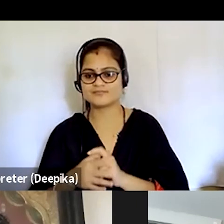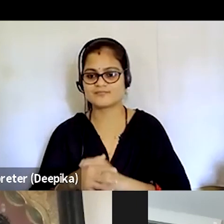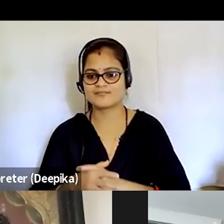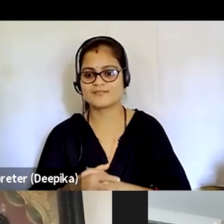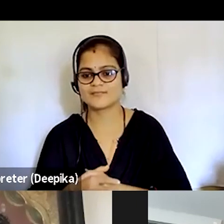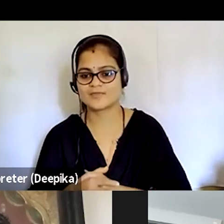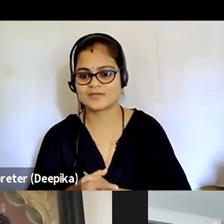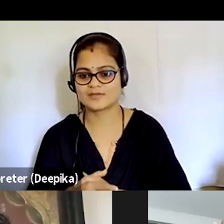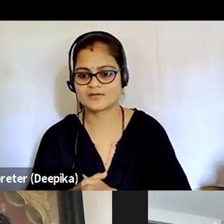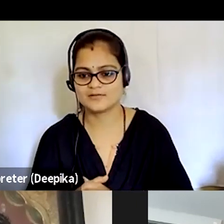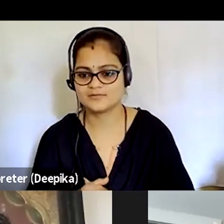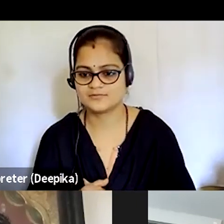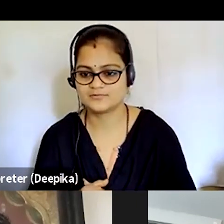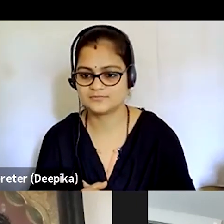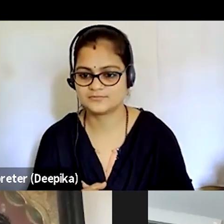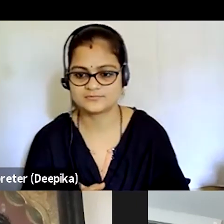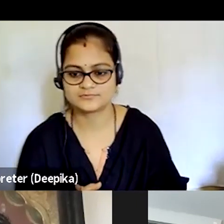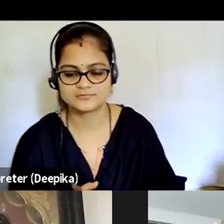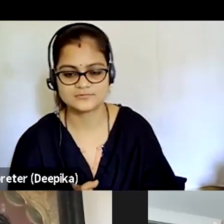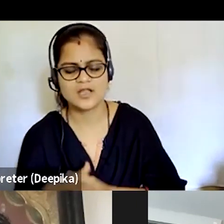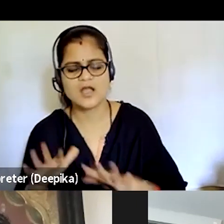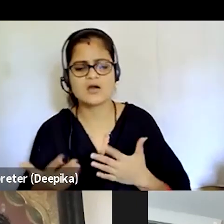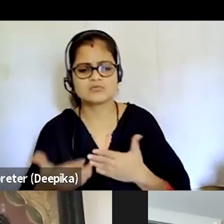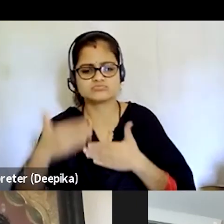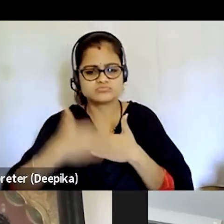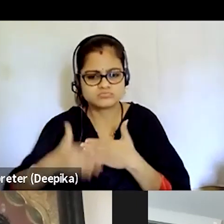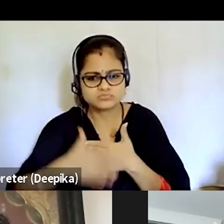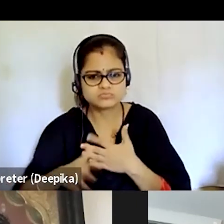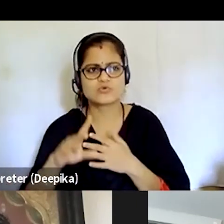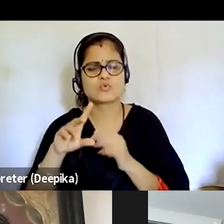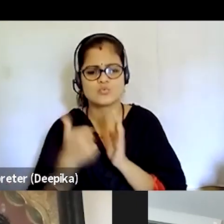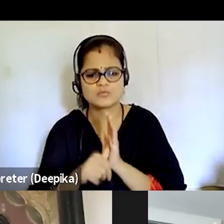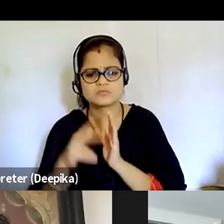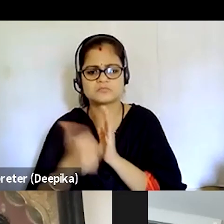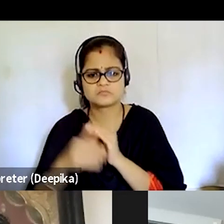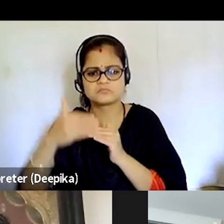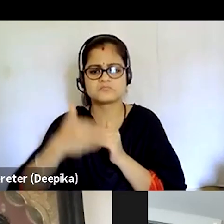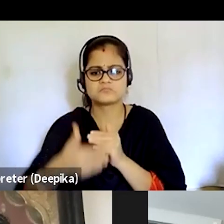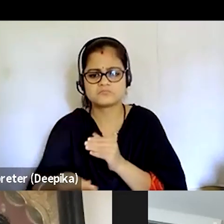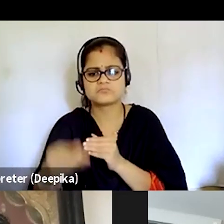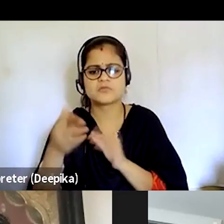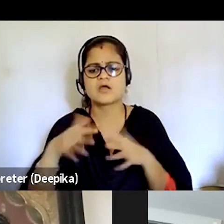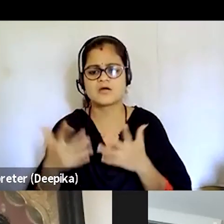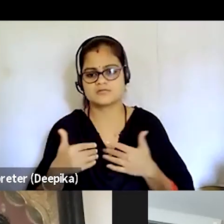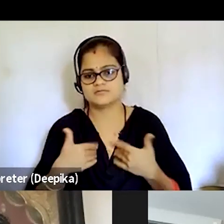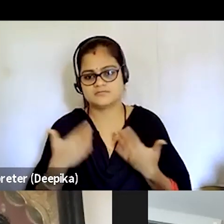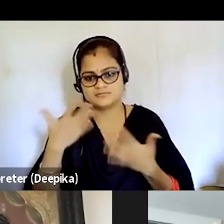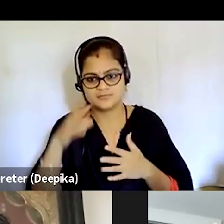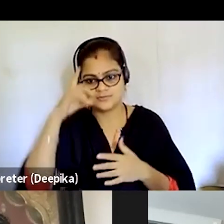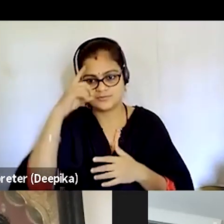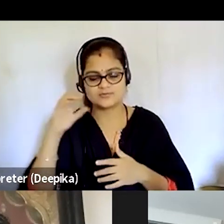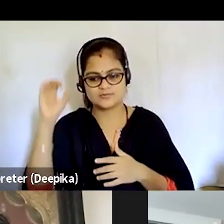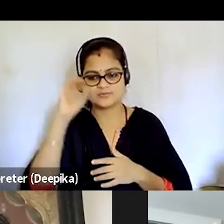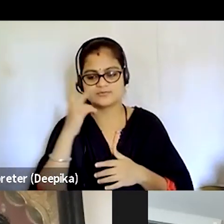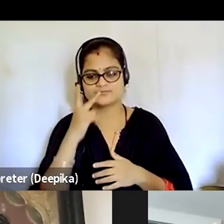we have to tailor make and see how it goes week to week, month to month. That's what, in my opinion, is the thing